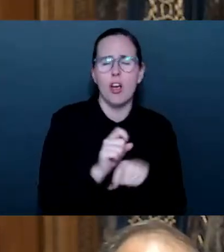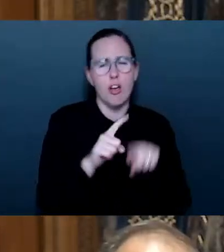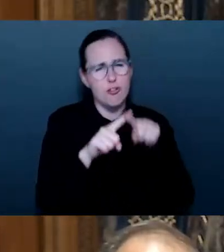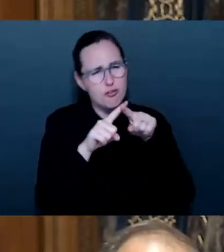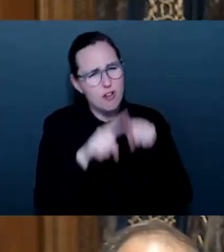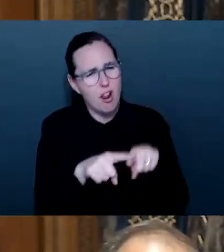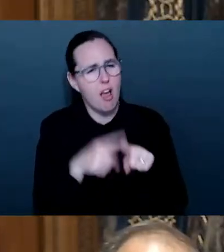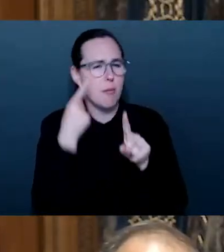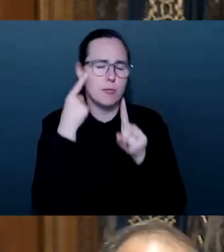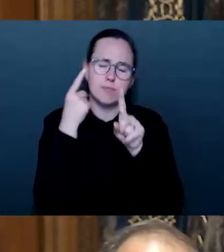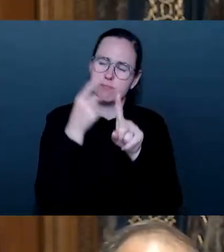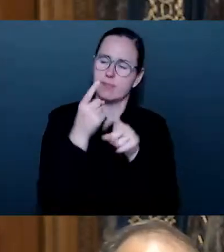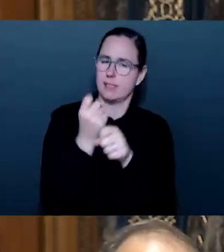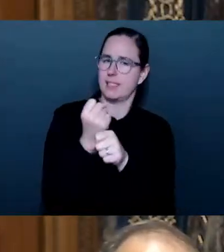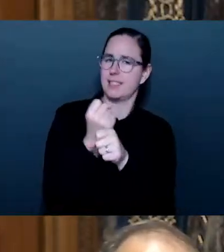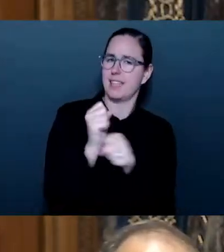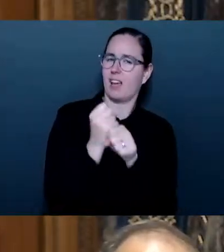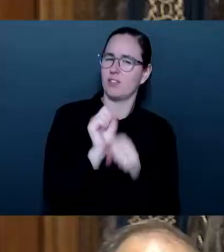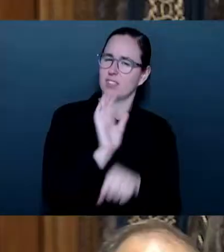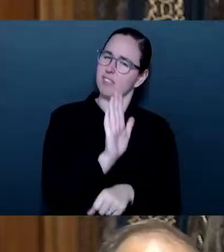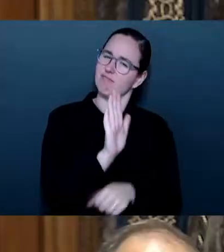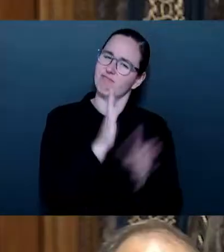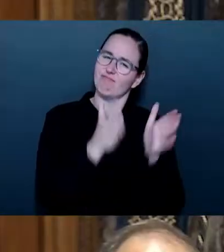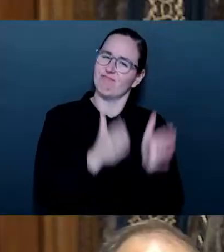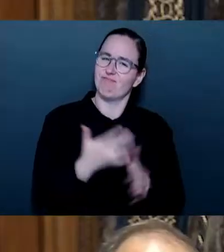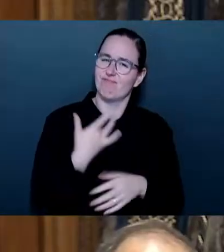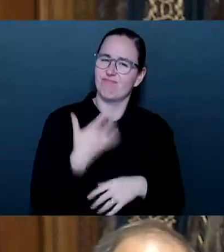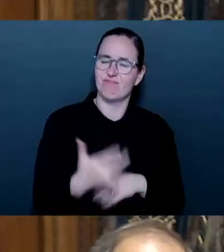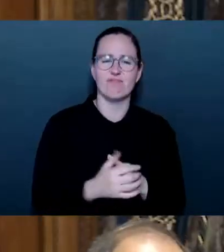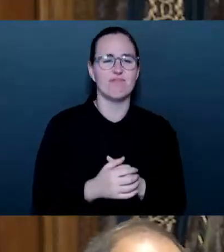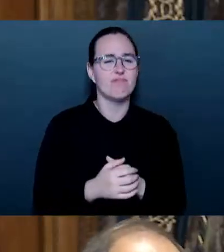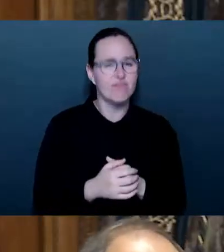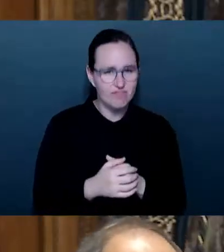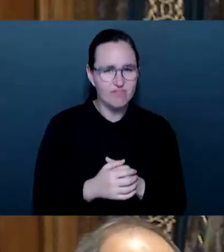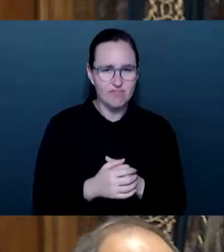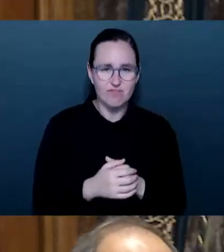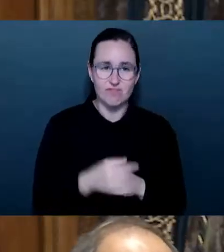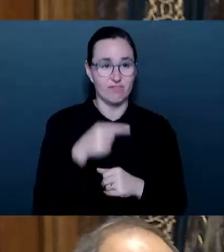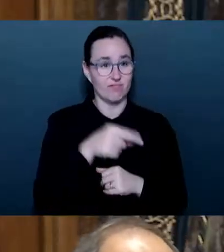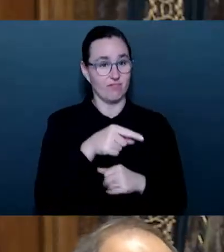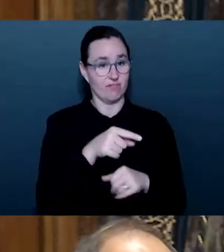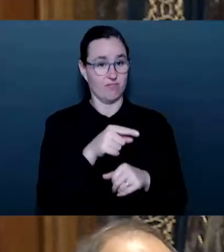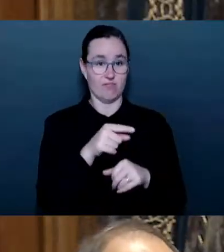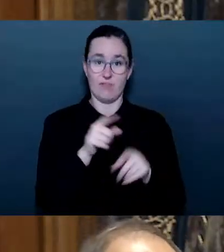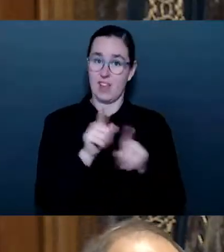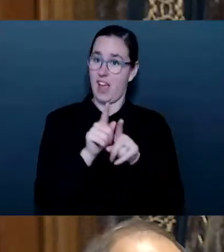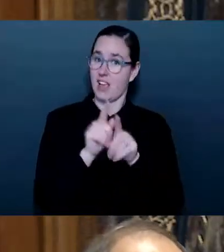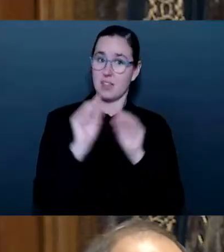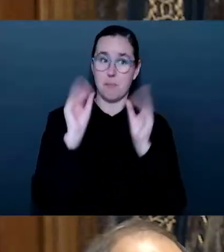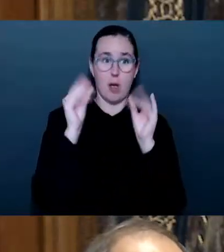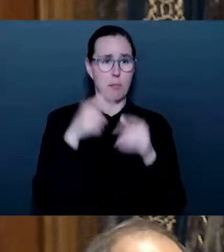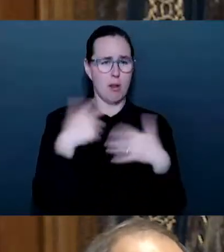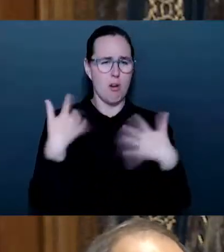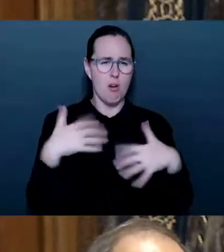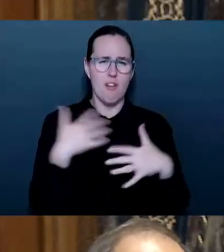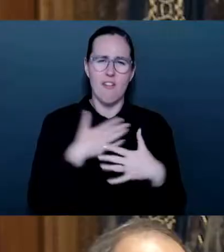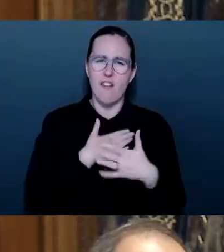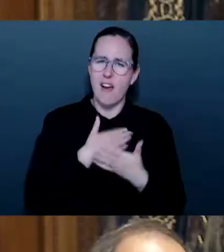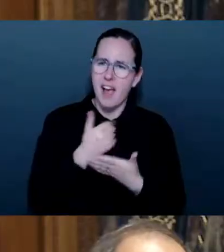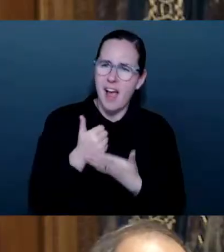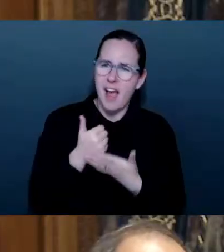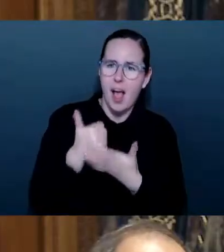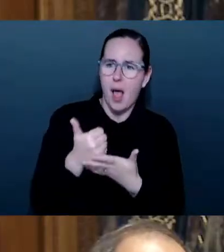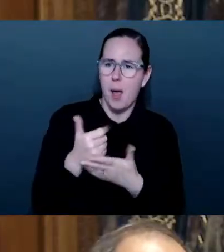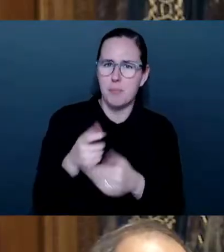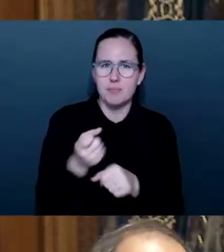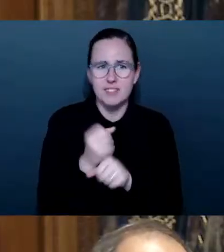joy as the feeling you get when you help save someone and you see them come back into themselves. It's something that's unmatched.